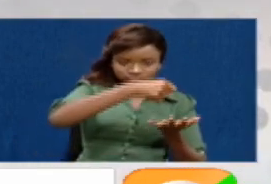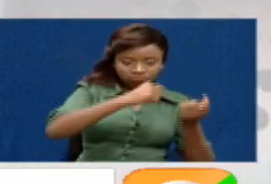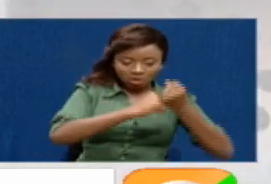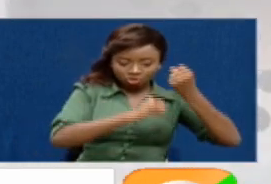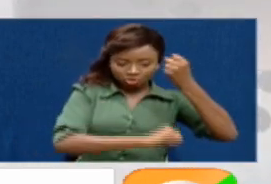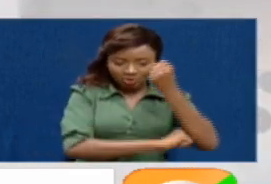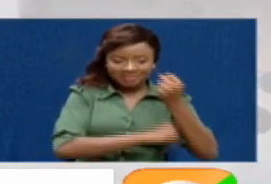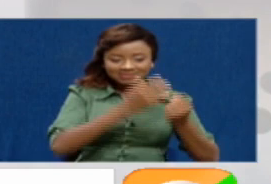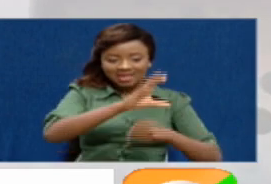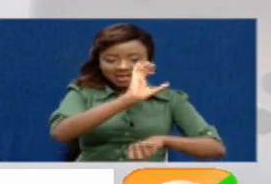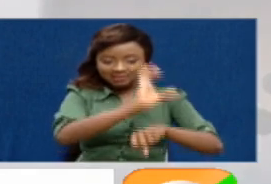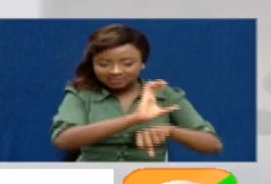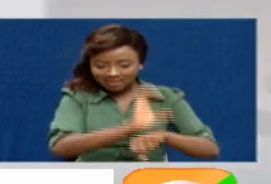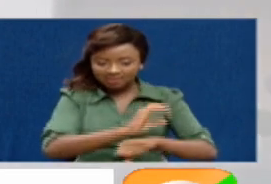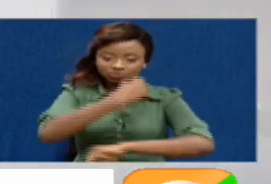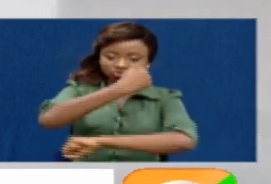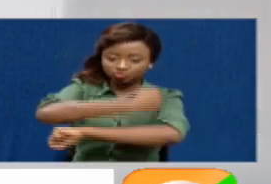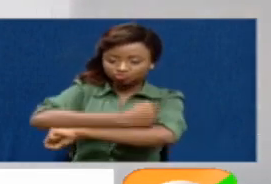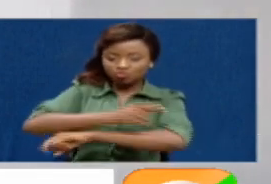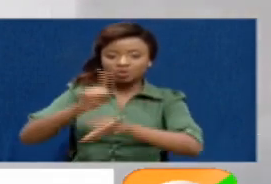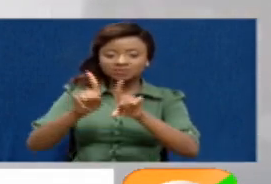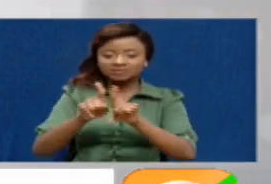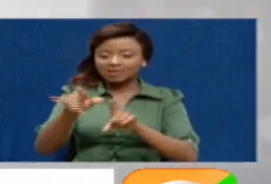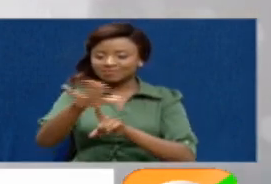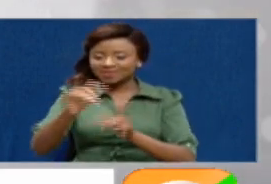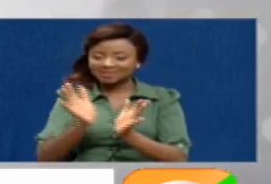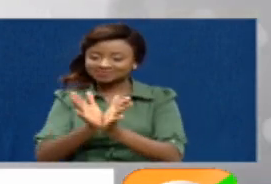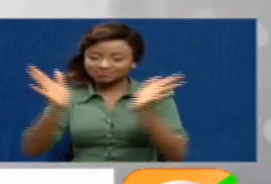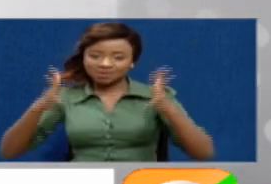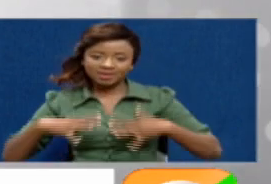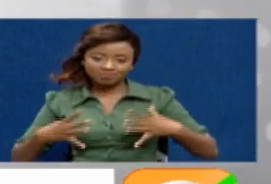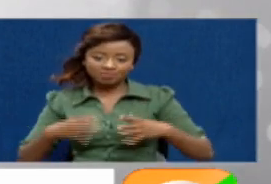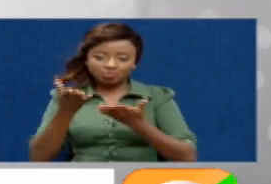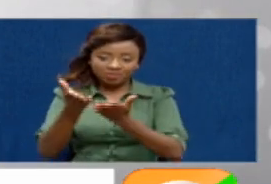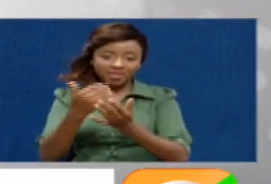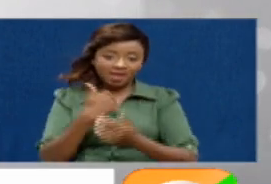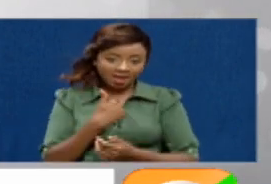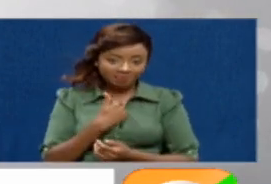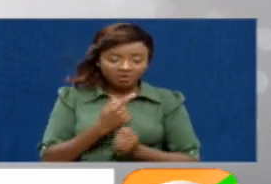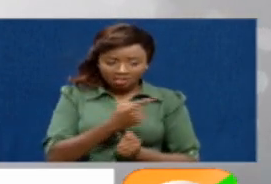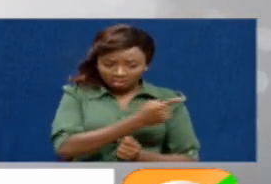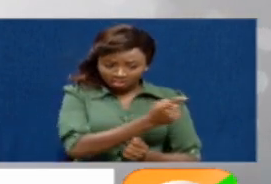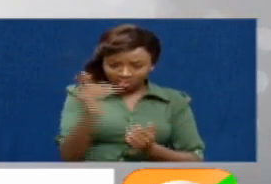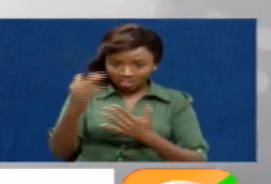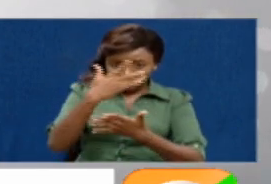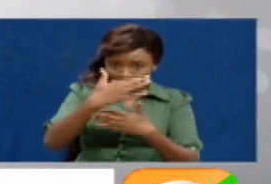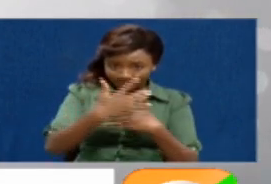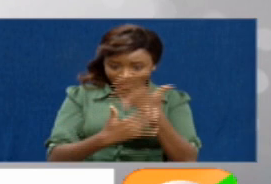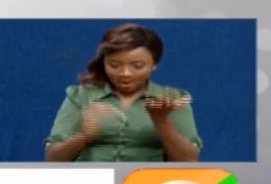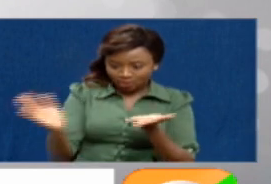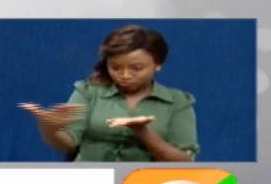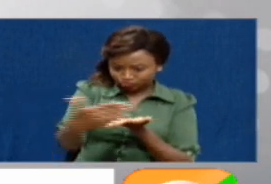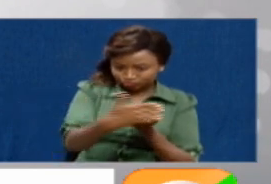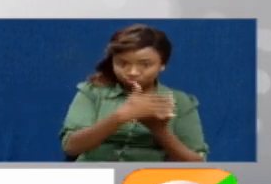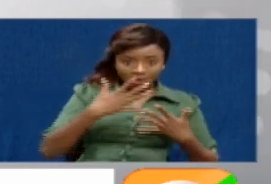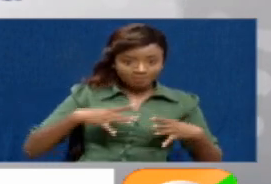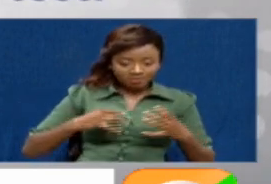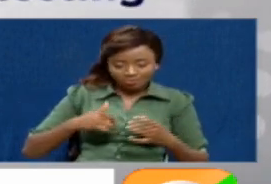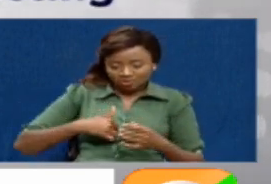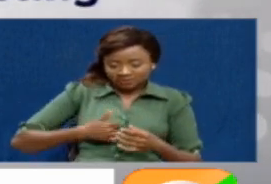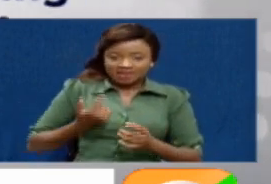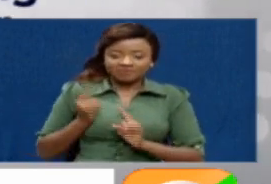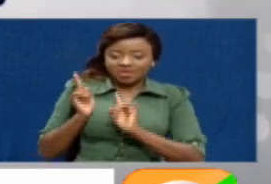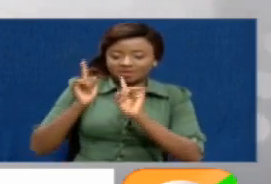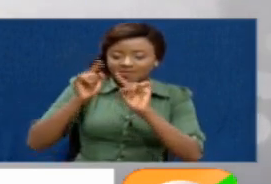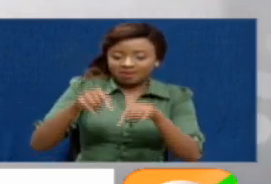at churches, schools, and public gathering places. The next step involves blood collection, where volunteers appear to donate their